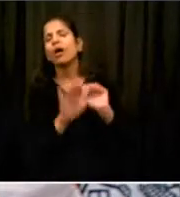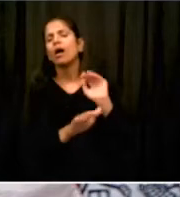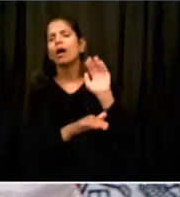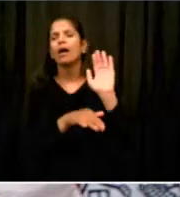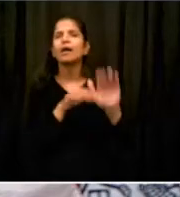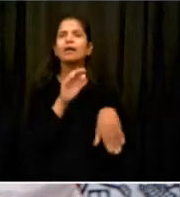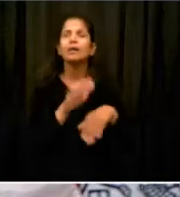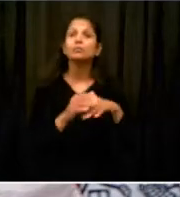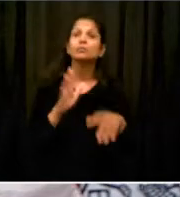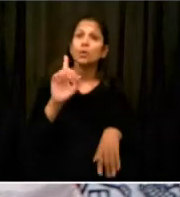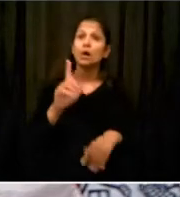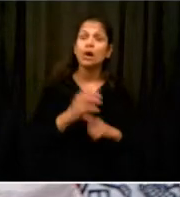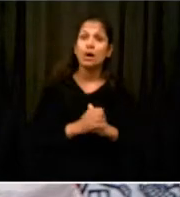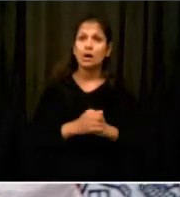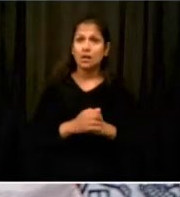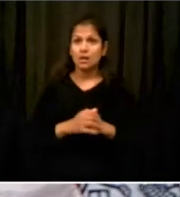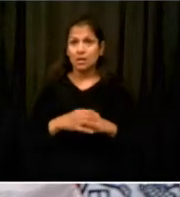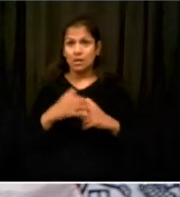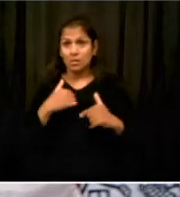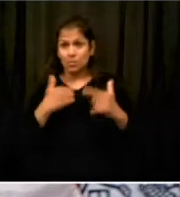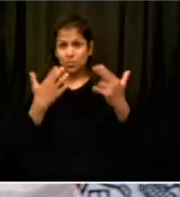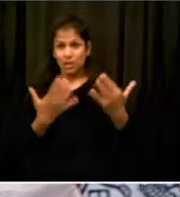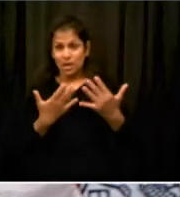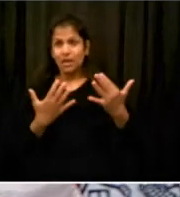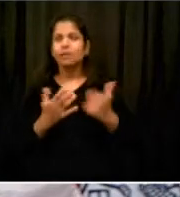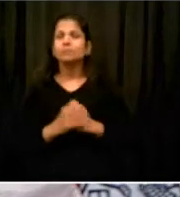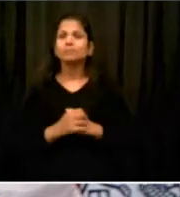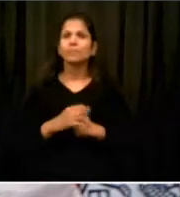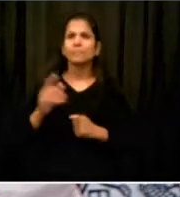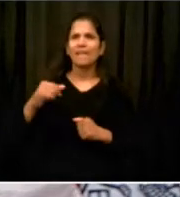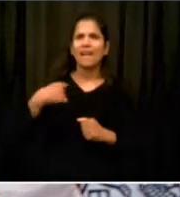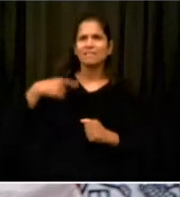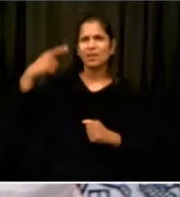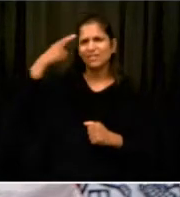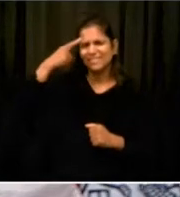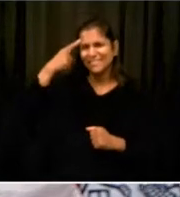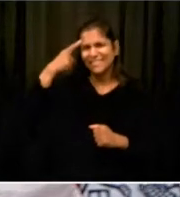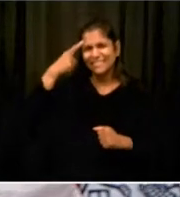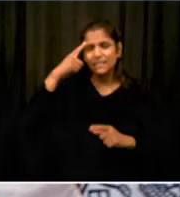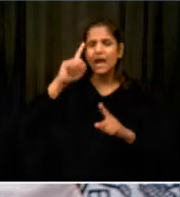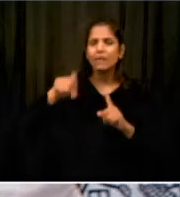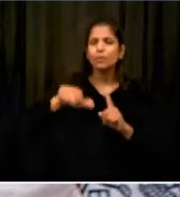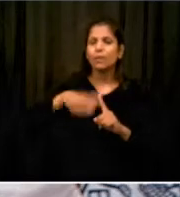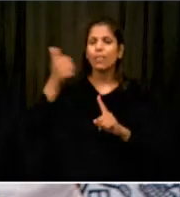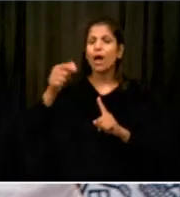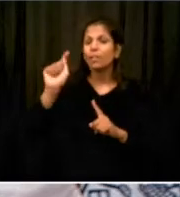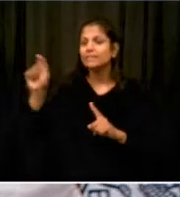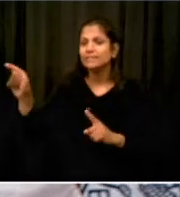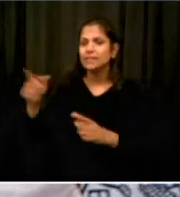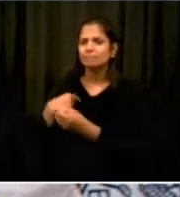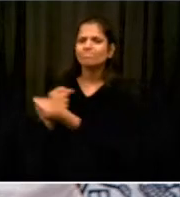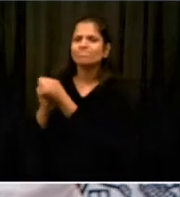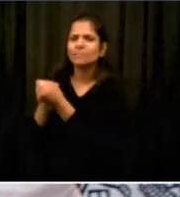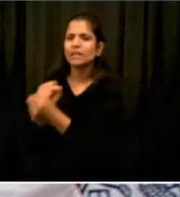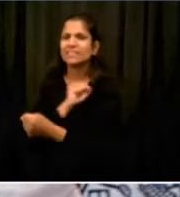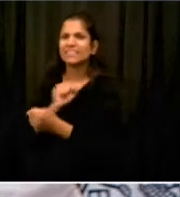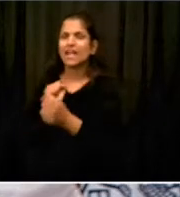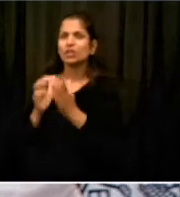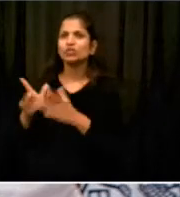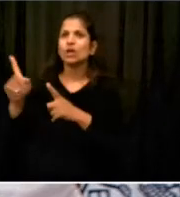I'm shocked by sometimes the allies you have, but the U.S. Chamber of Commerce has weighed in favor of state and local aid.